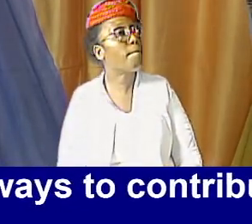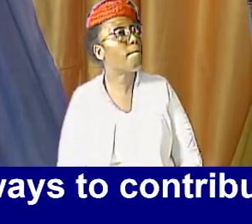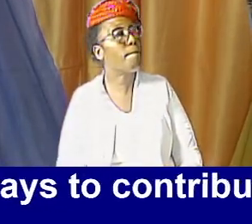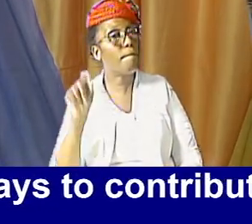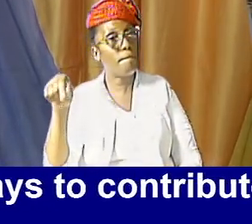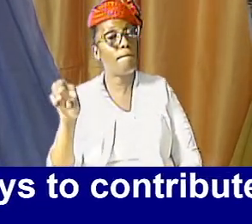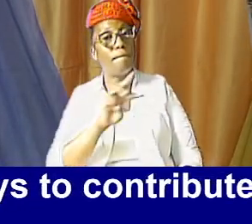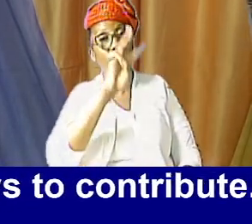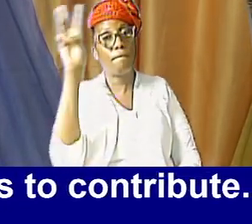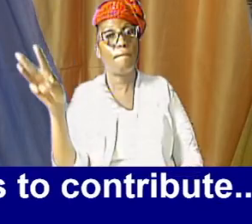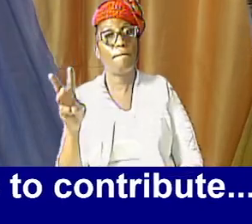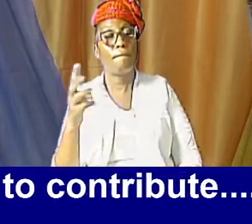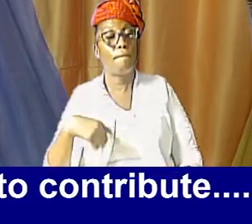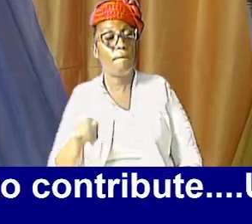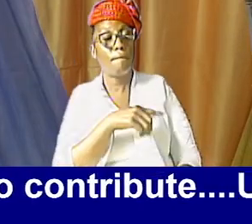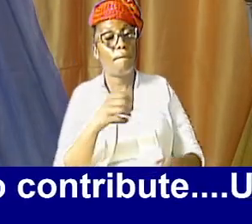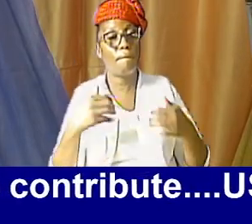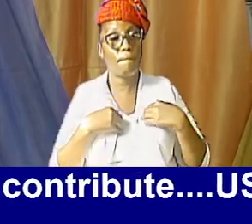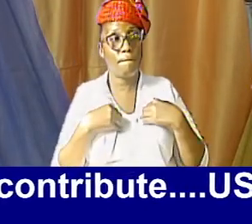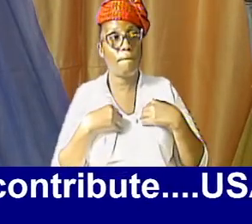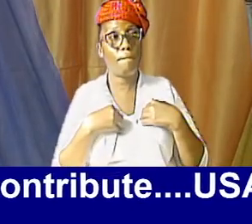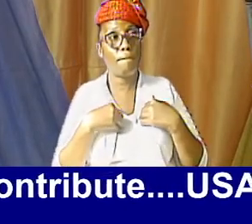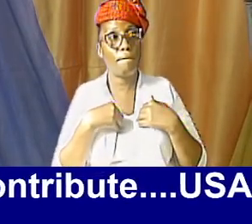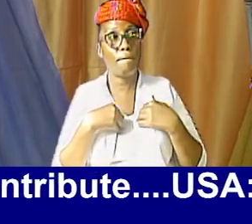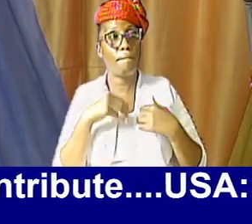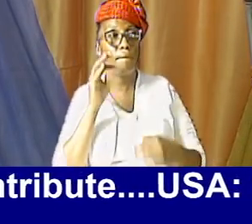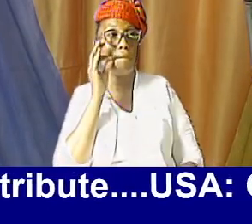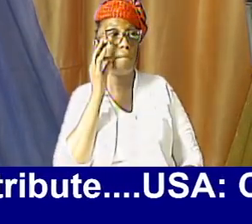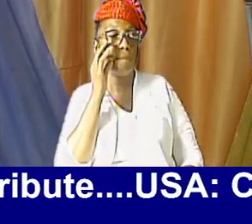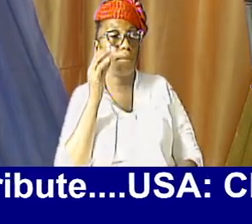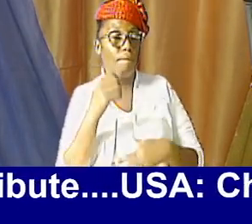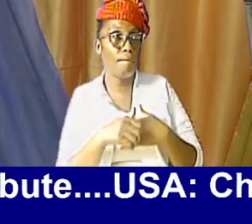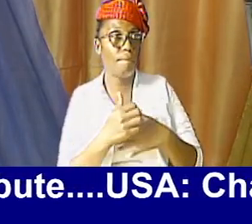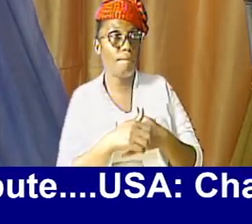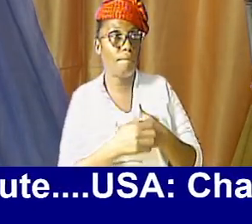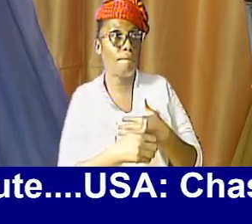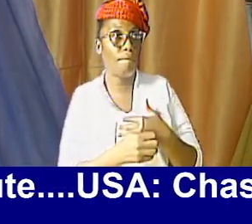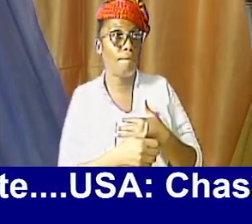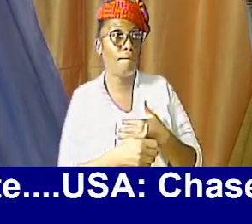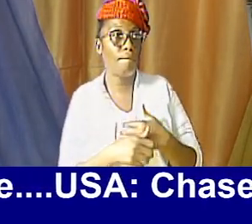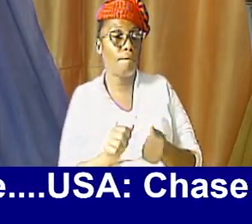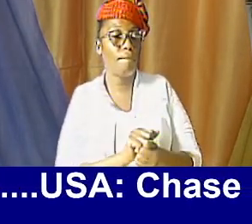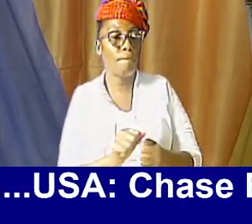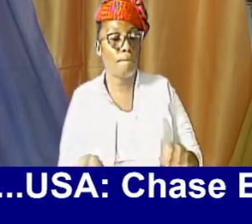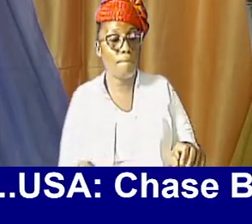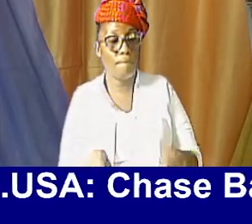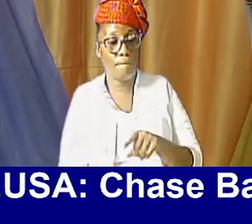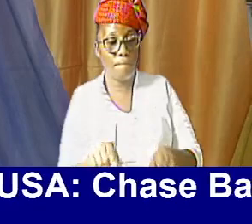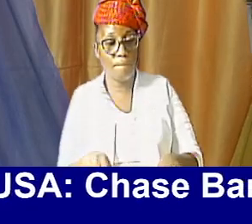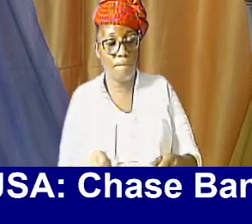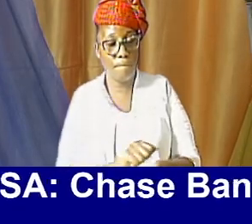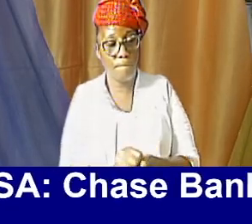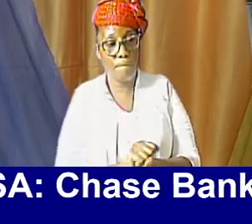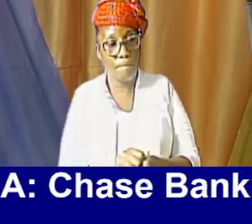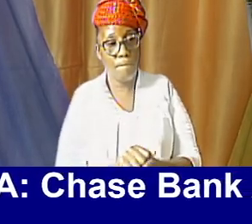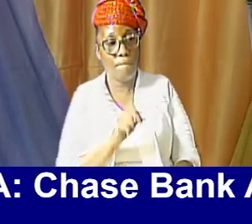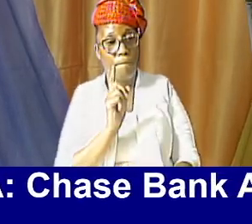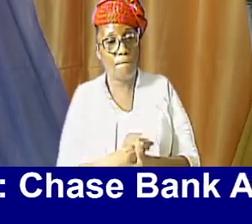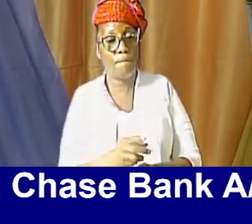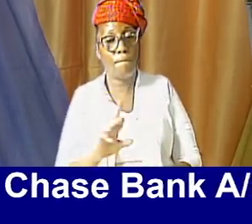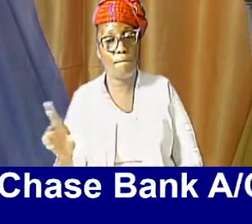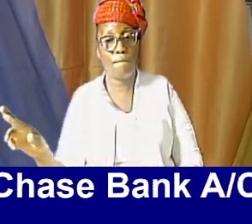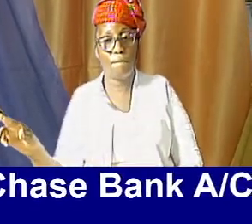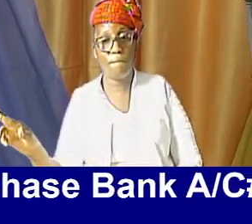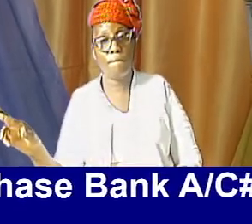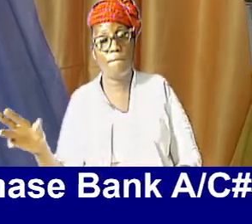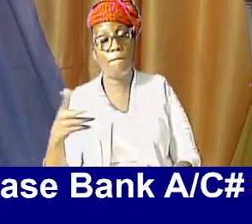This Wednesday, we'll be having communion and foot washing and the right hand of fellowship. And if you have not yet given your name to